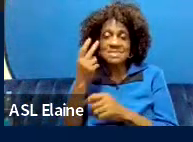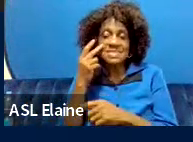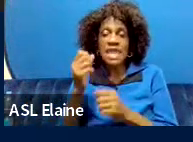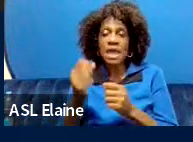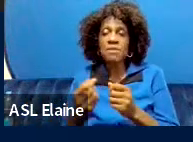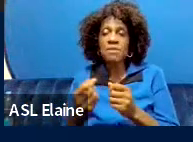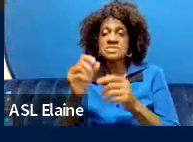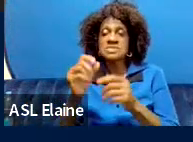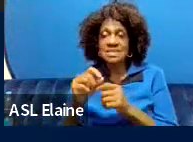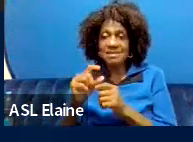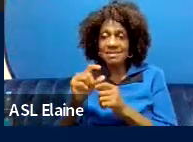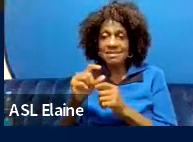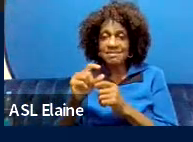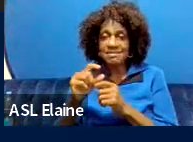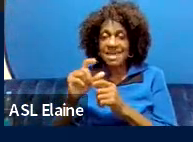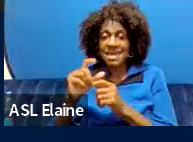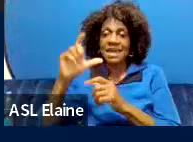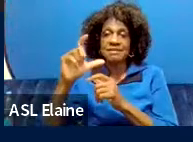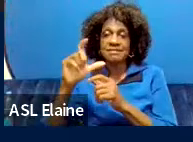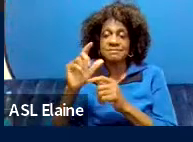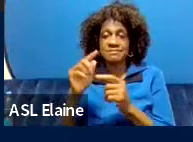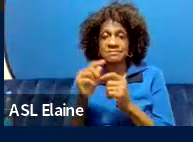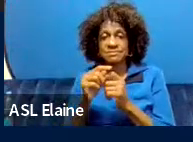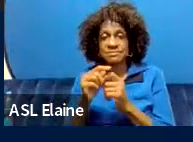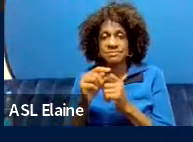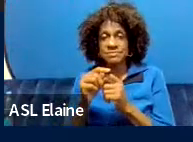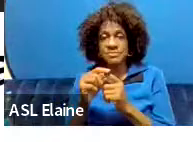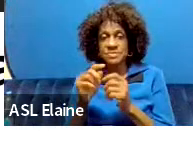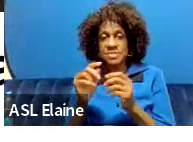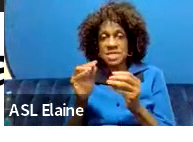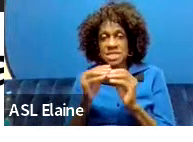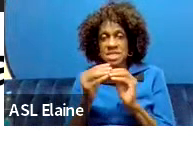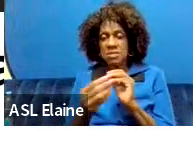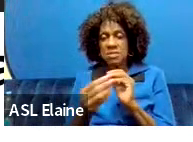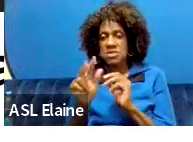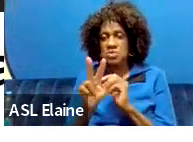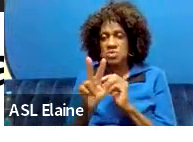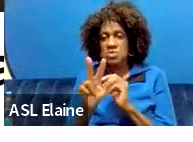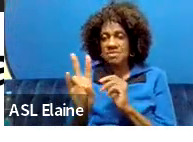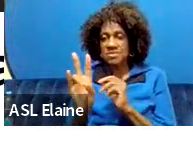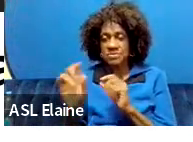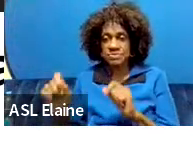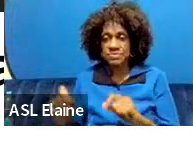characters. Next slide, please, 36 or 37, sorry.